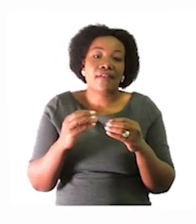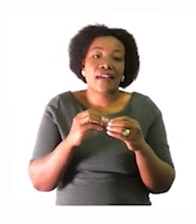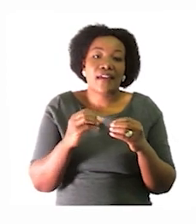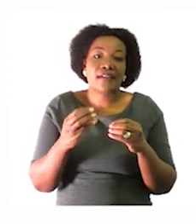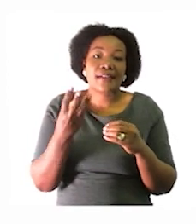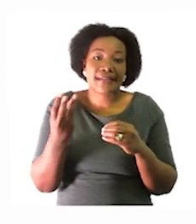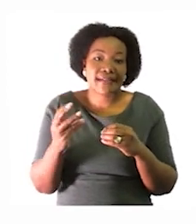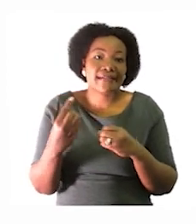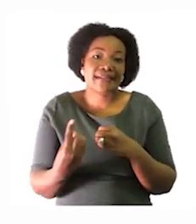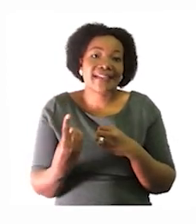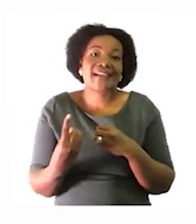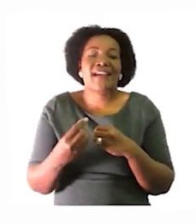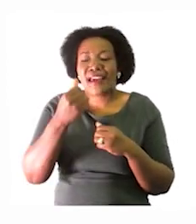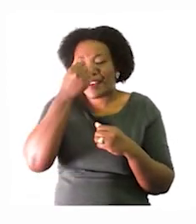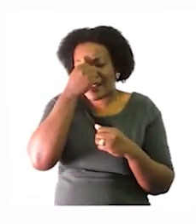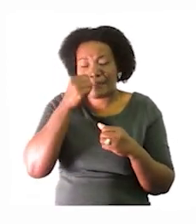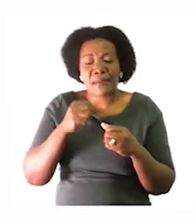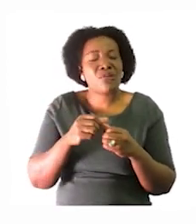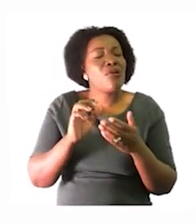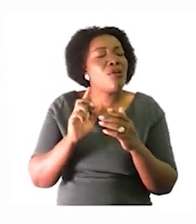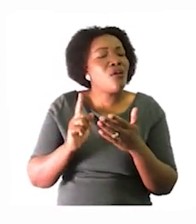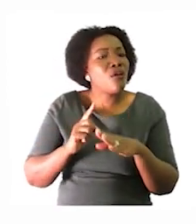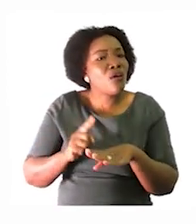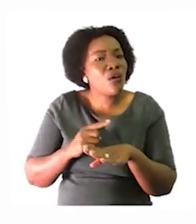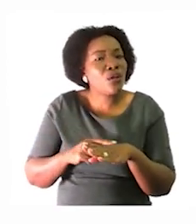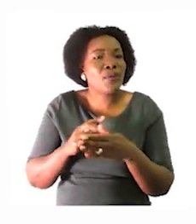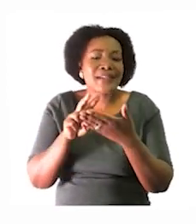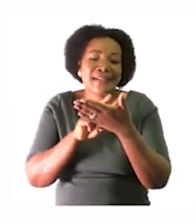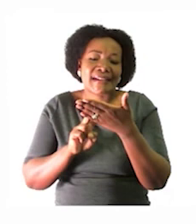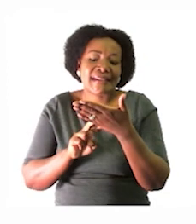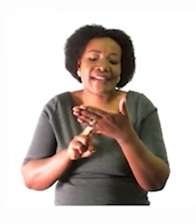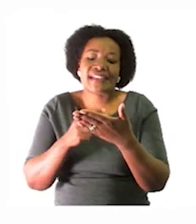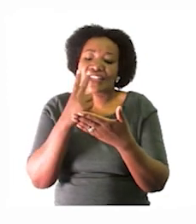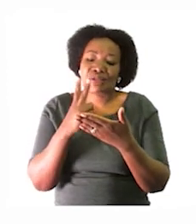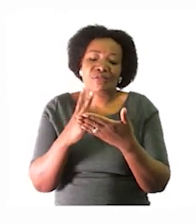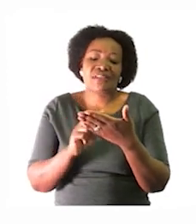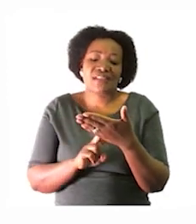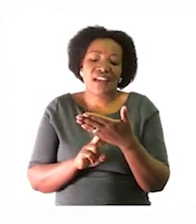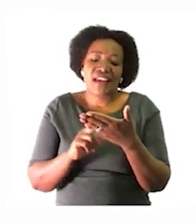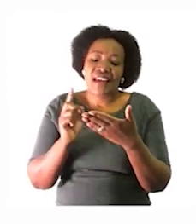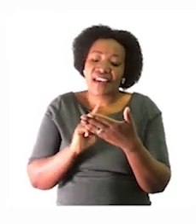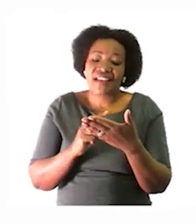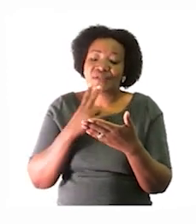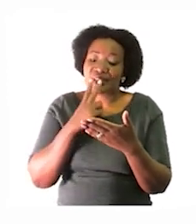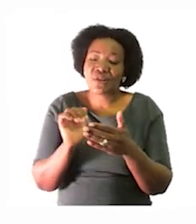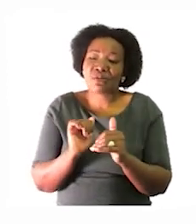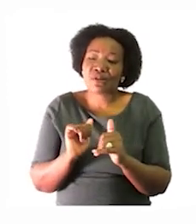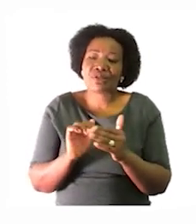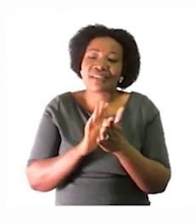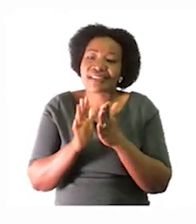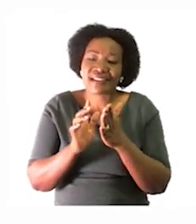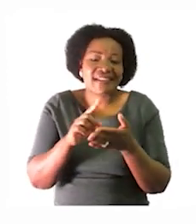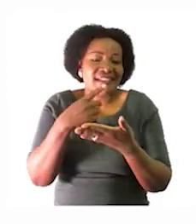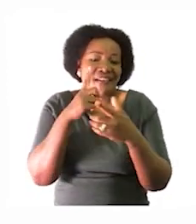6. Remember to always read through the questions 2 times and decide on which operation